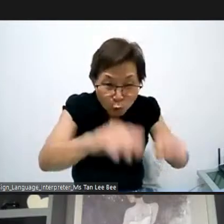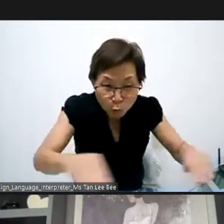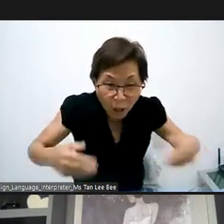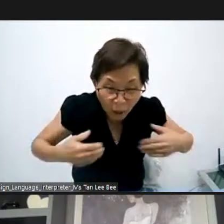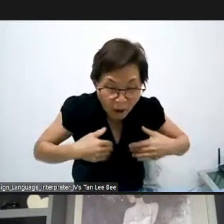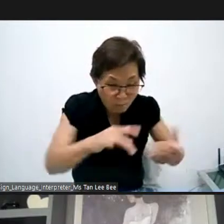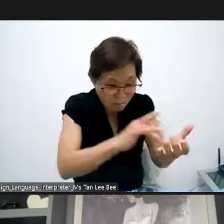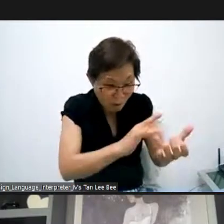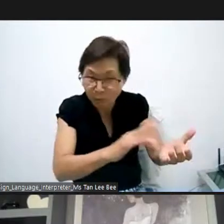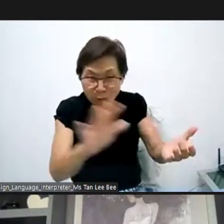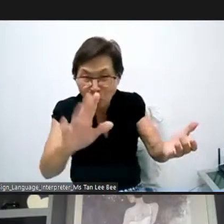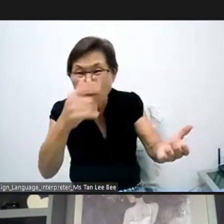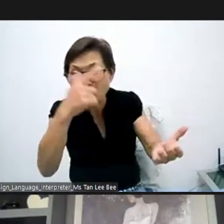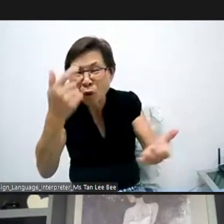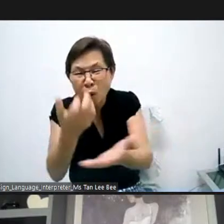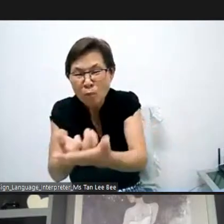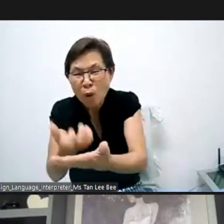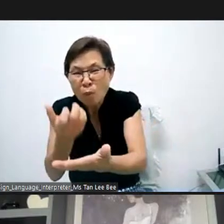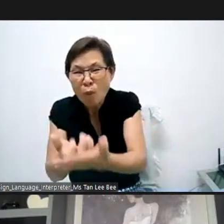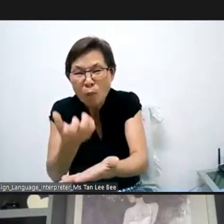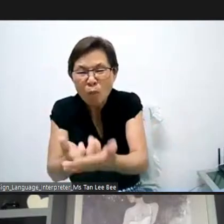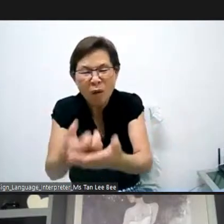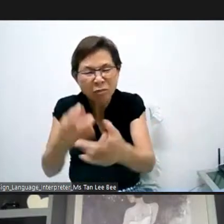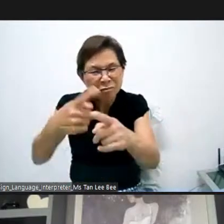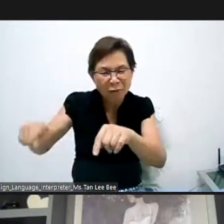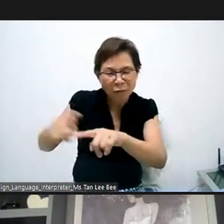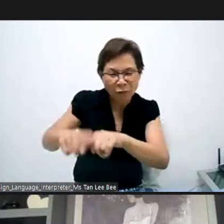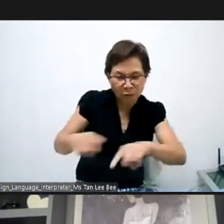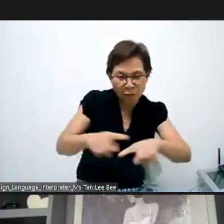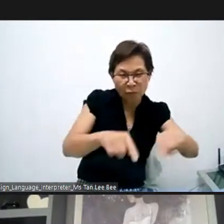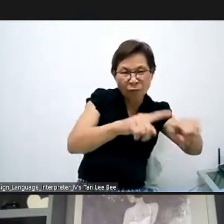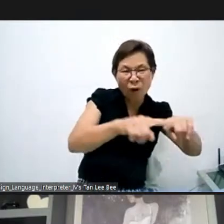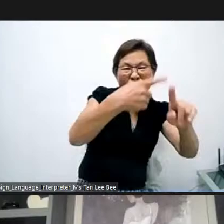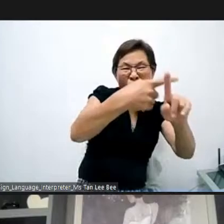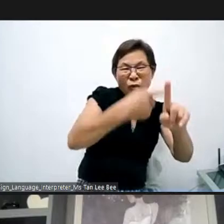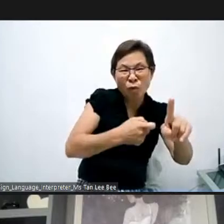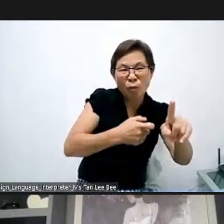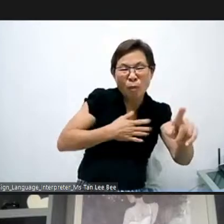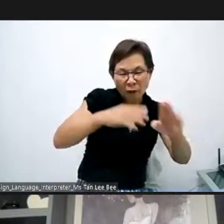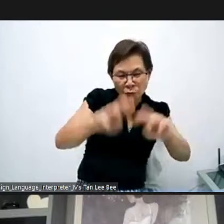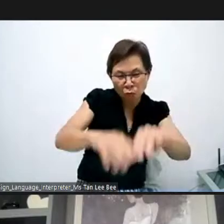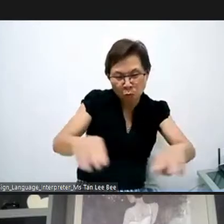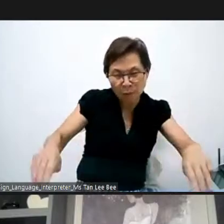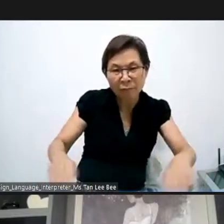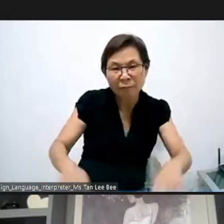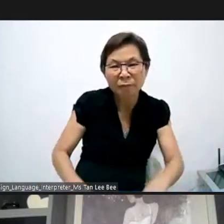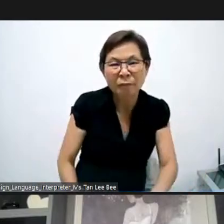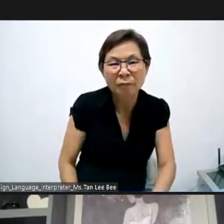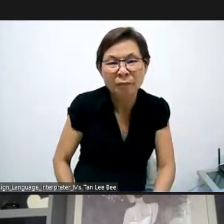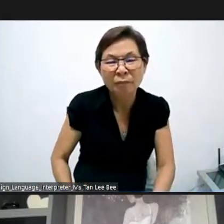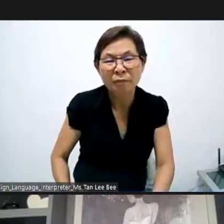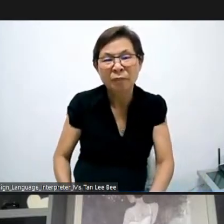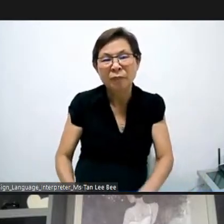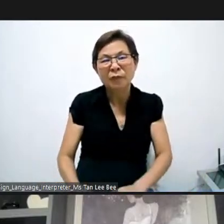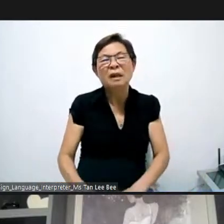economic background, condition from my student, they are different.